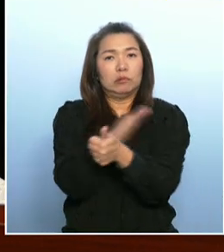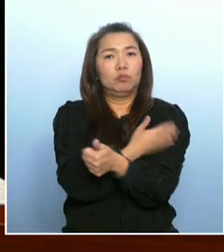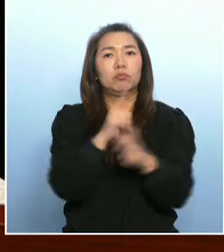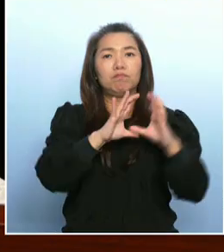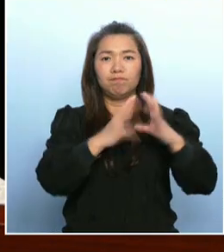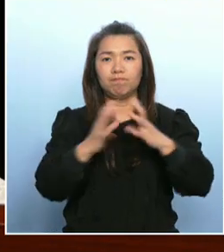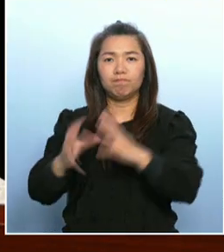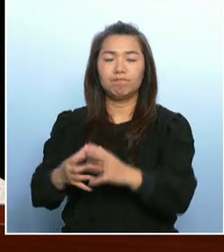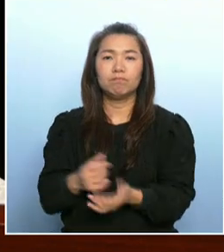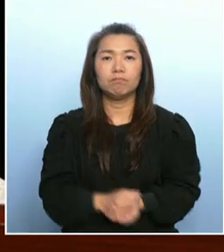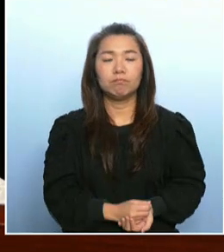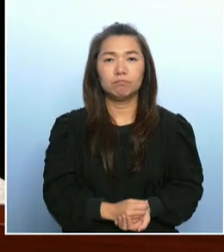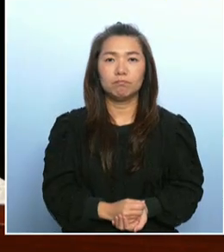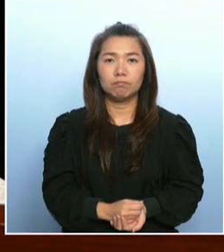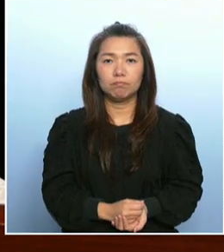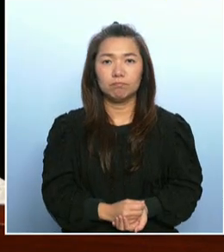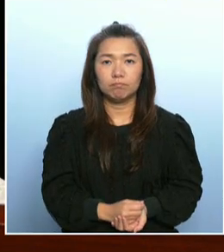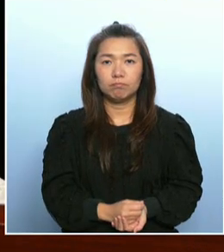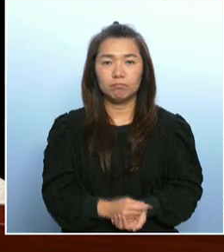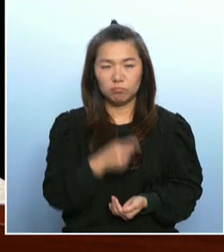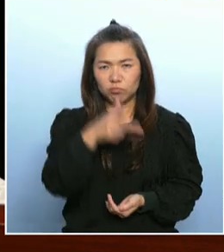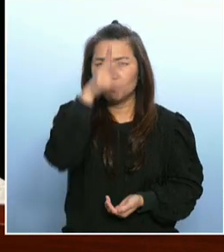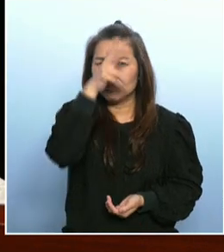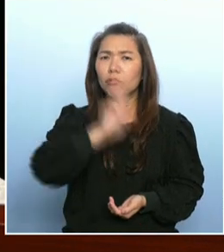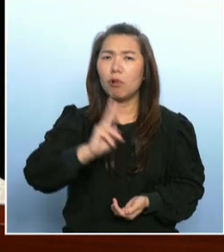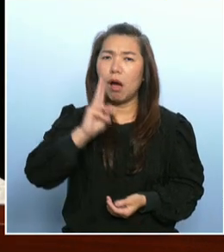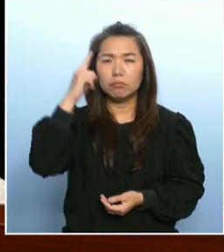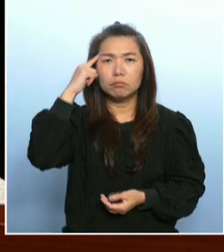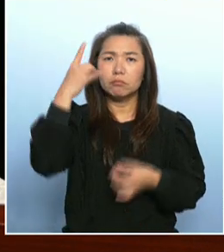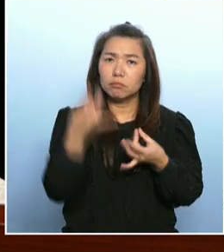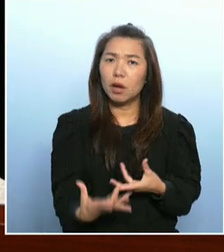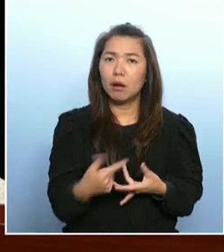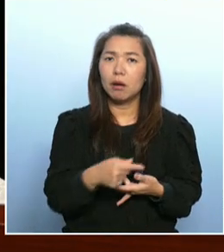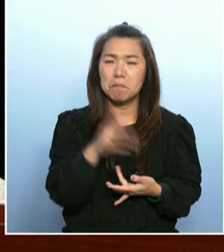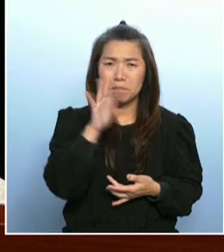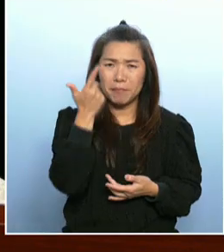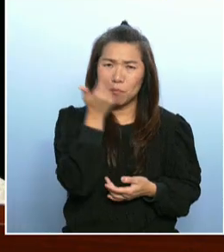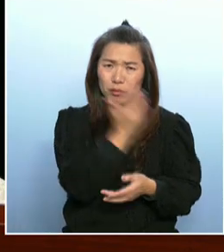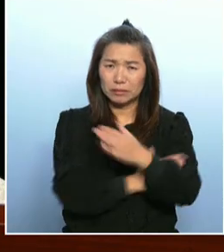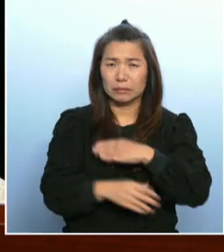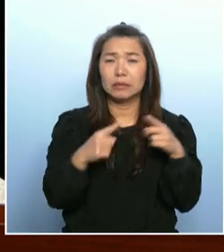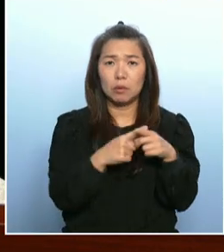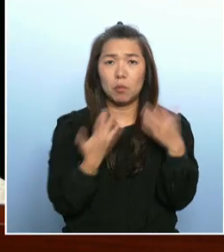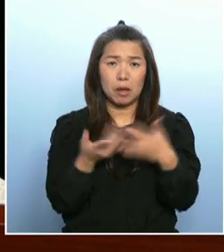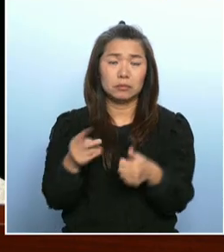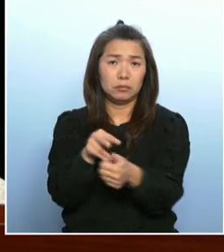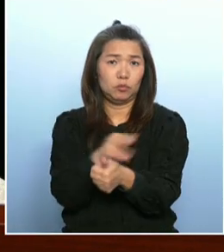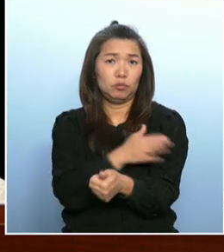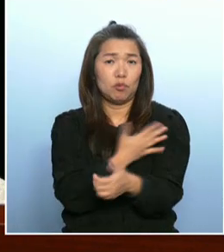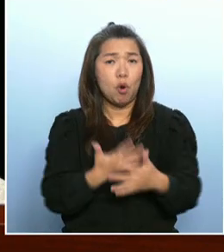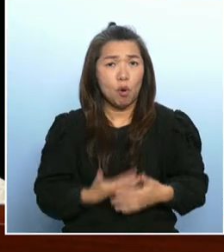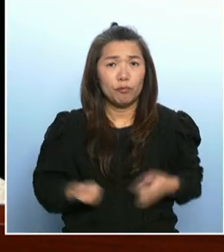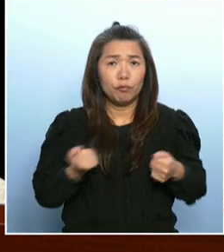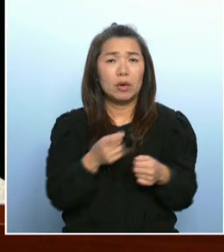to carers and persons with disabilities, I think that the government adopt the same principle. We don't